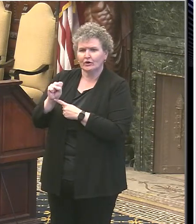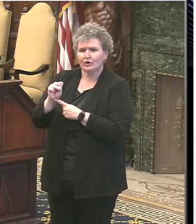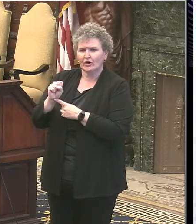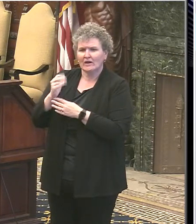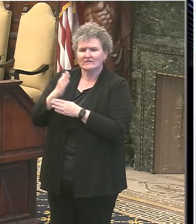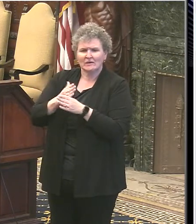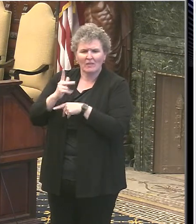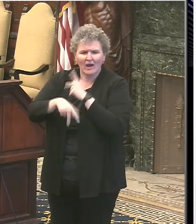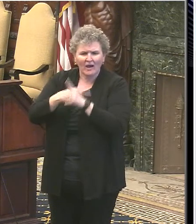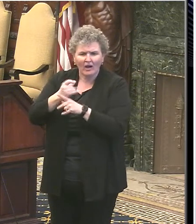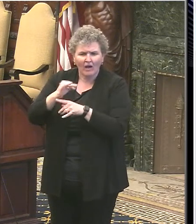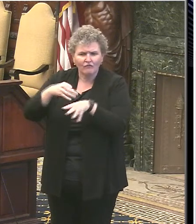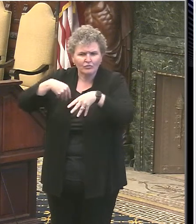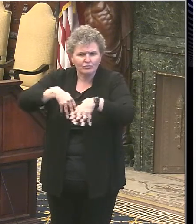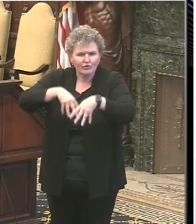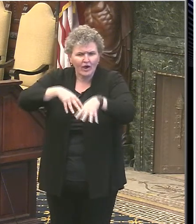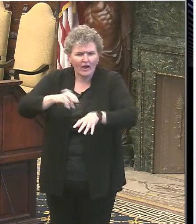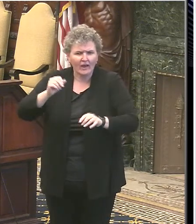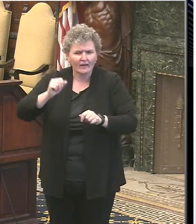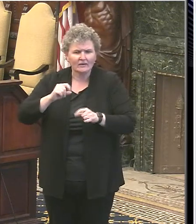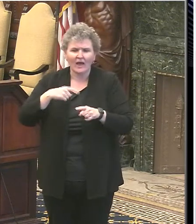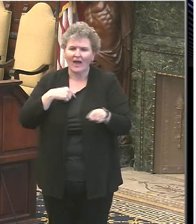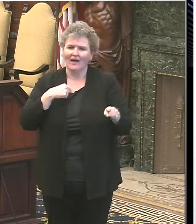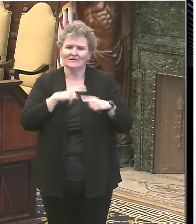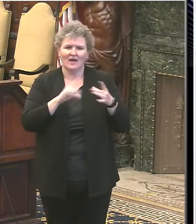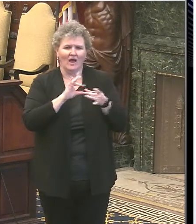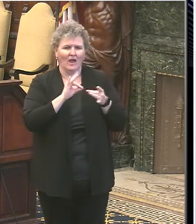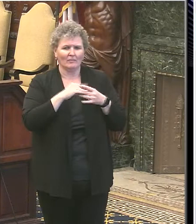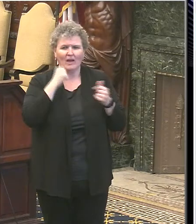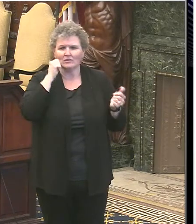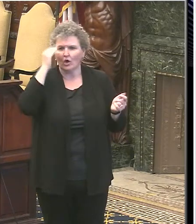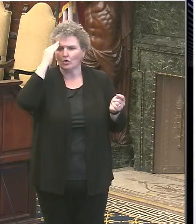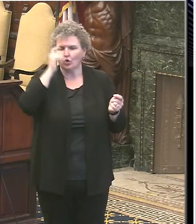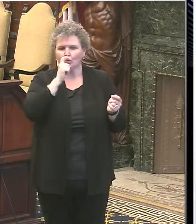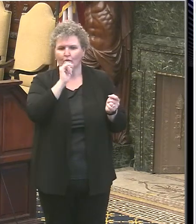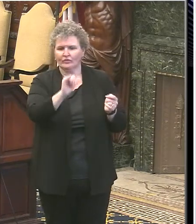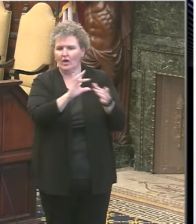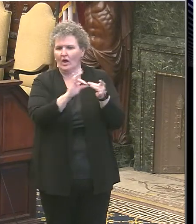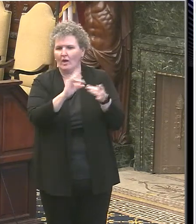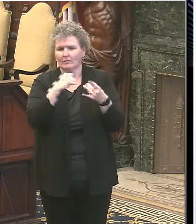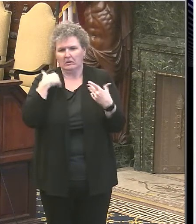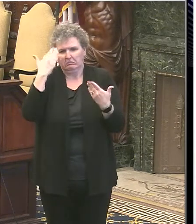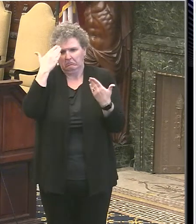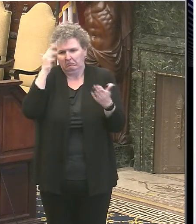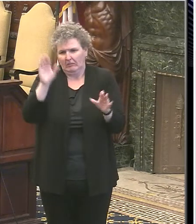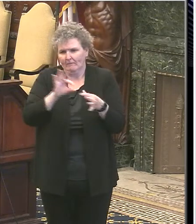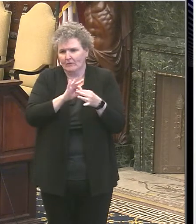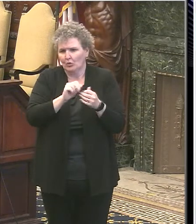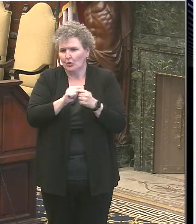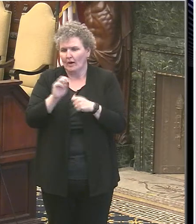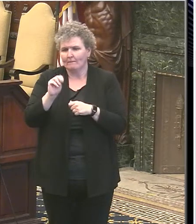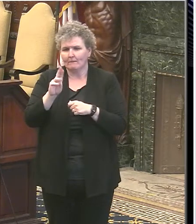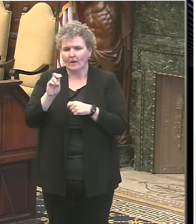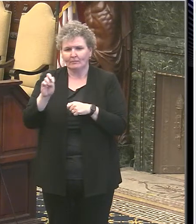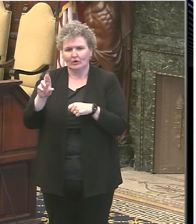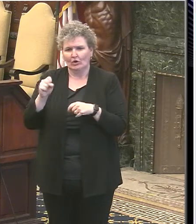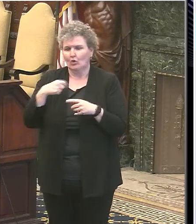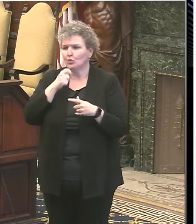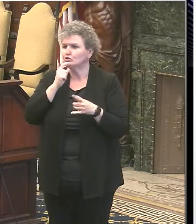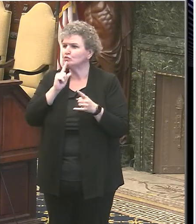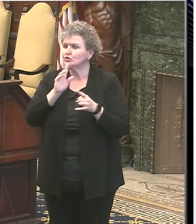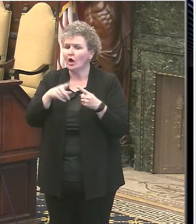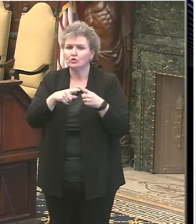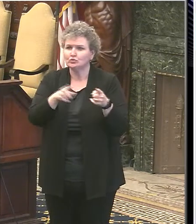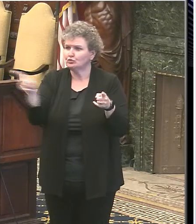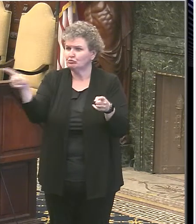I can't comment on that because I don't know who made the comments, the anonymous comments to another reporter. There are